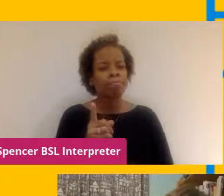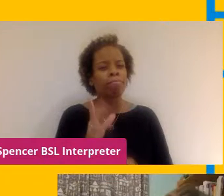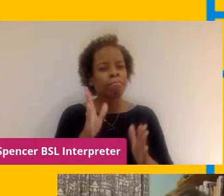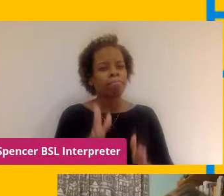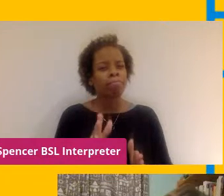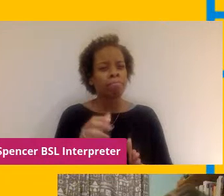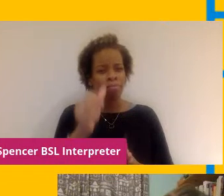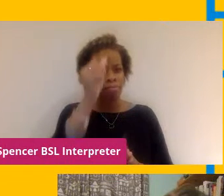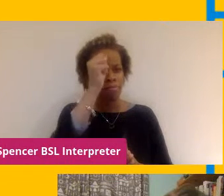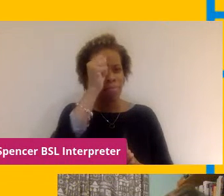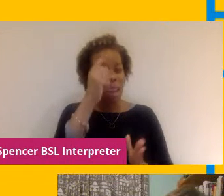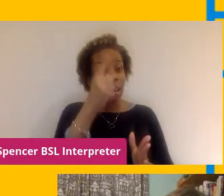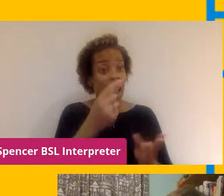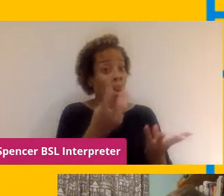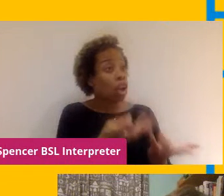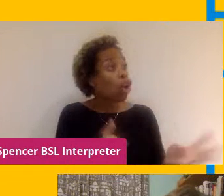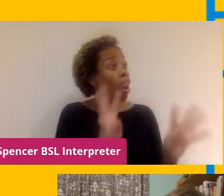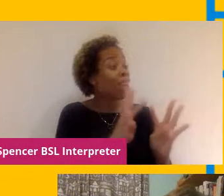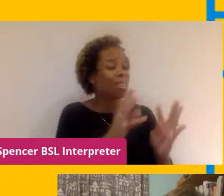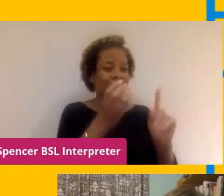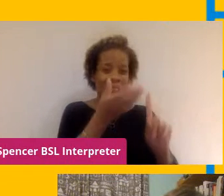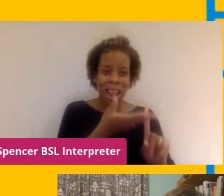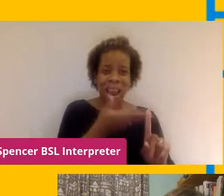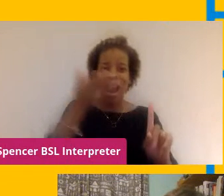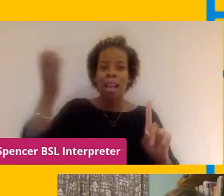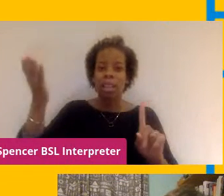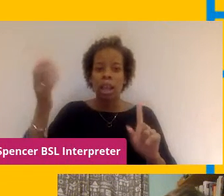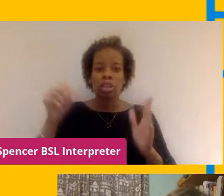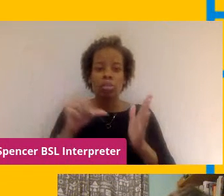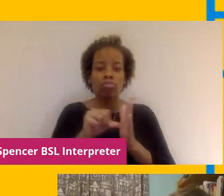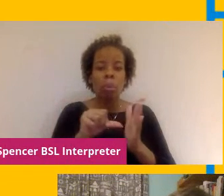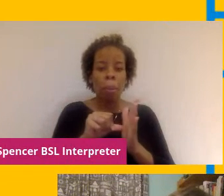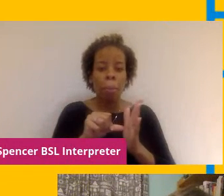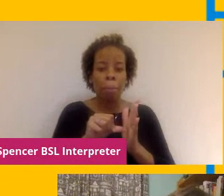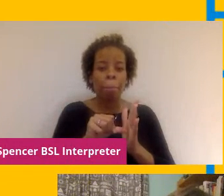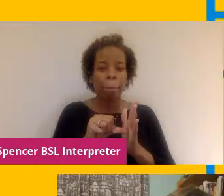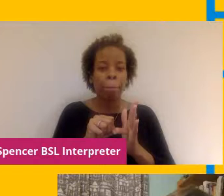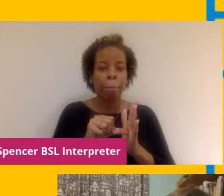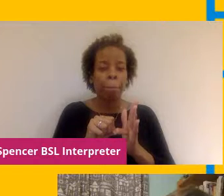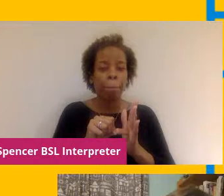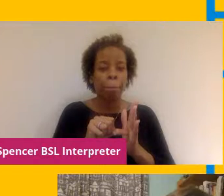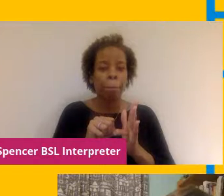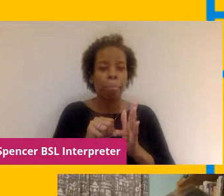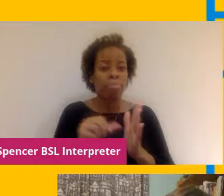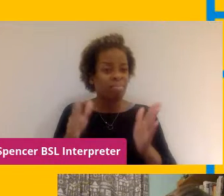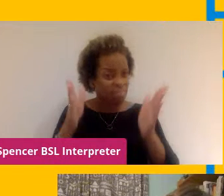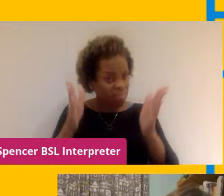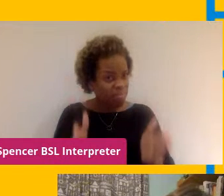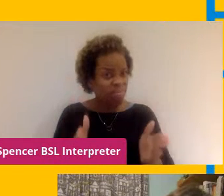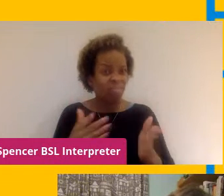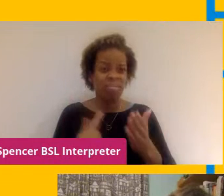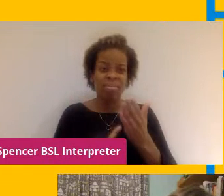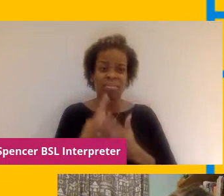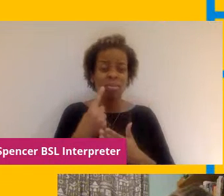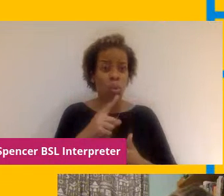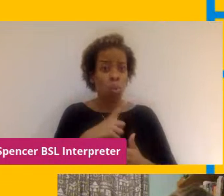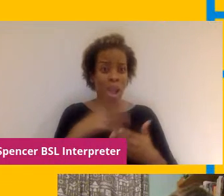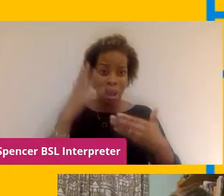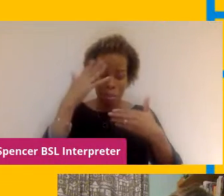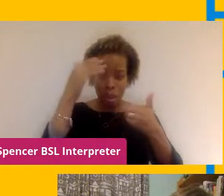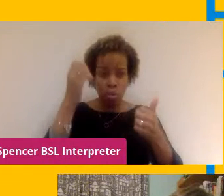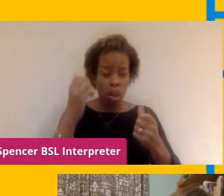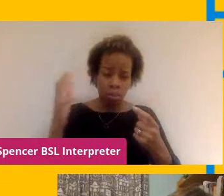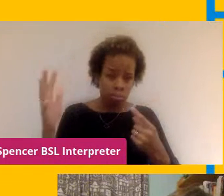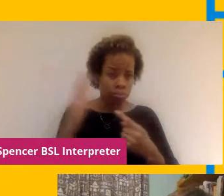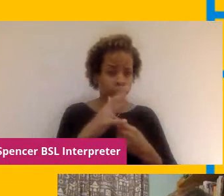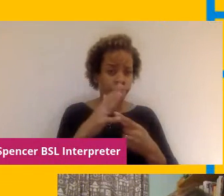collective escalation of that problem to get the employer to address it. And they should be doing that as a matter of urgency, because mental health is a really important